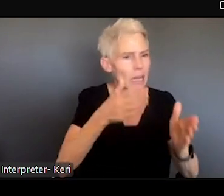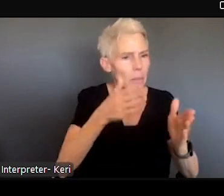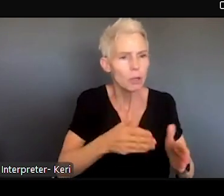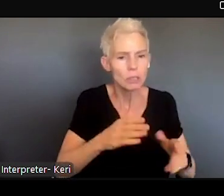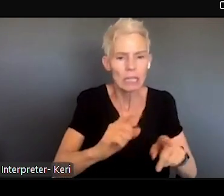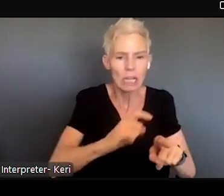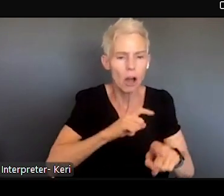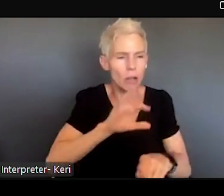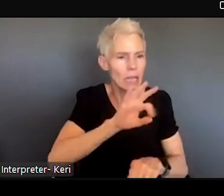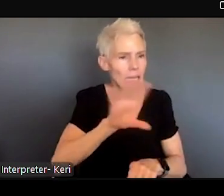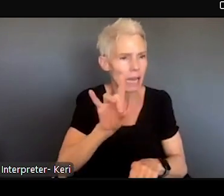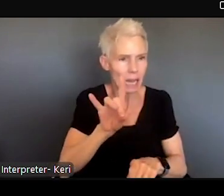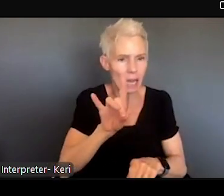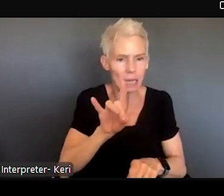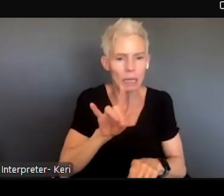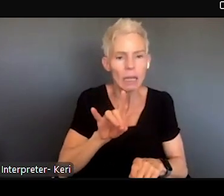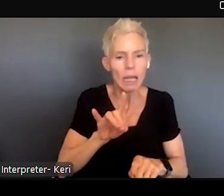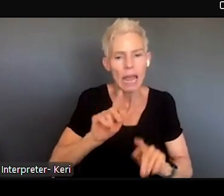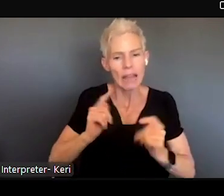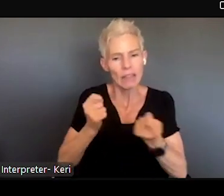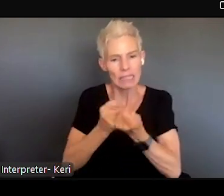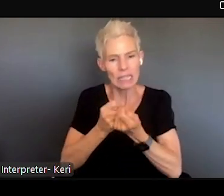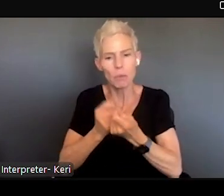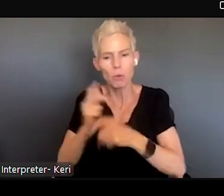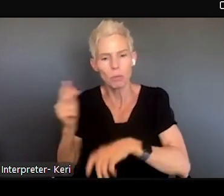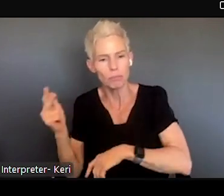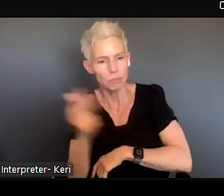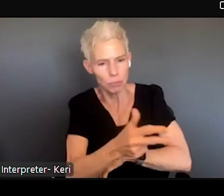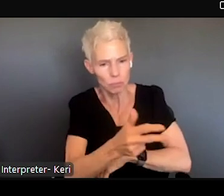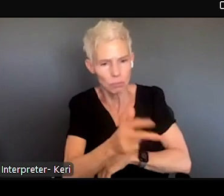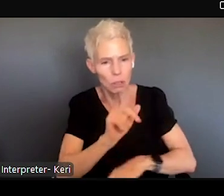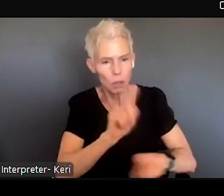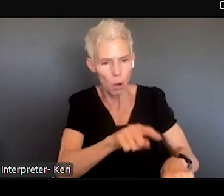line and they can get a team dispatched to them, but we also